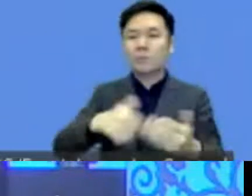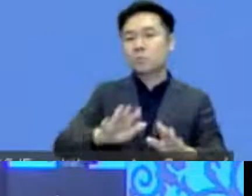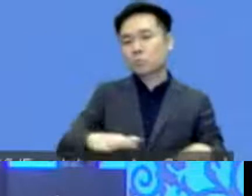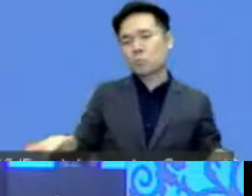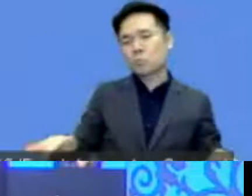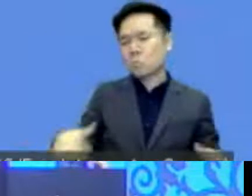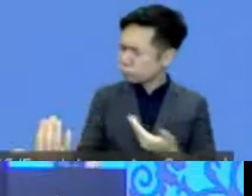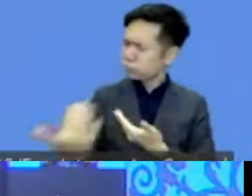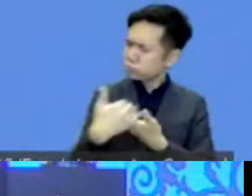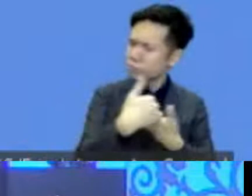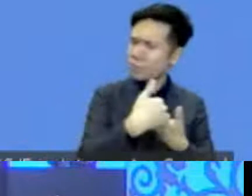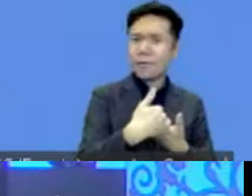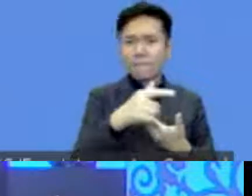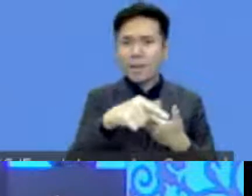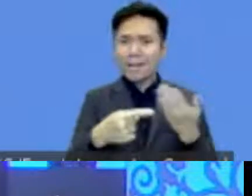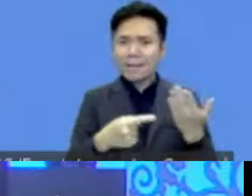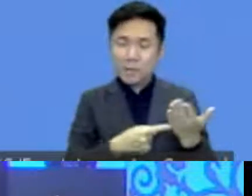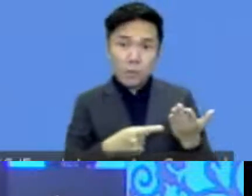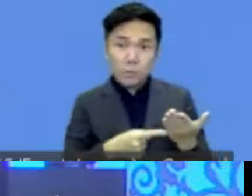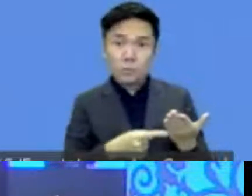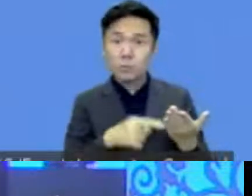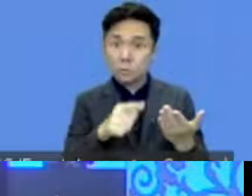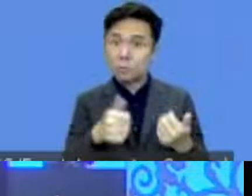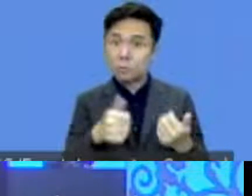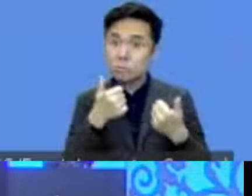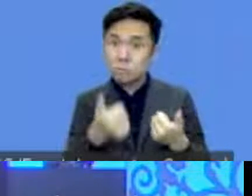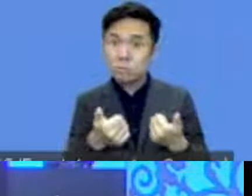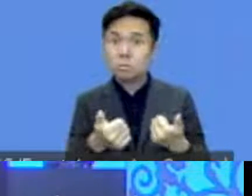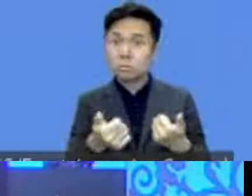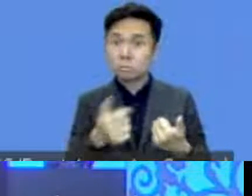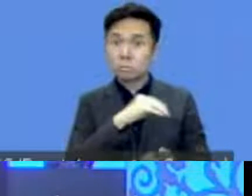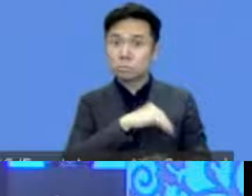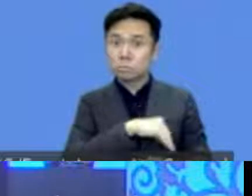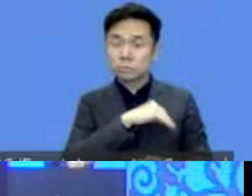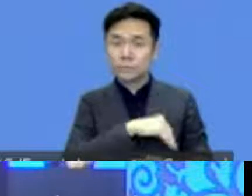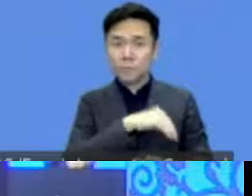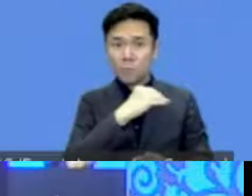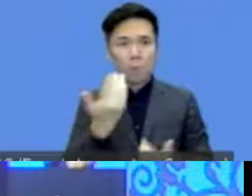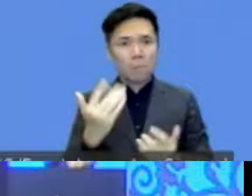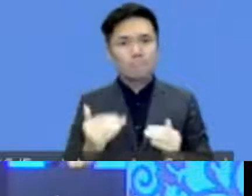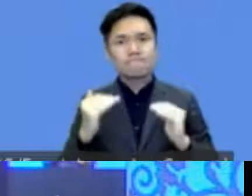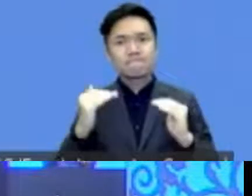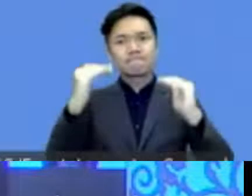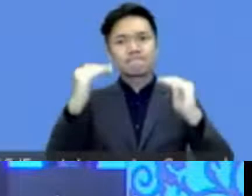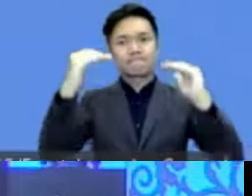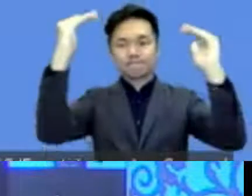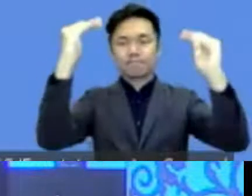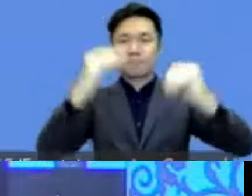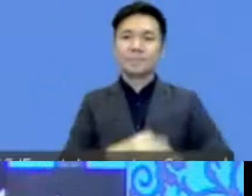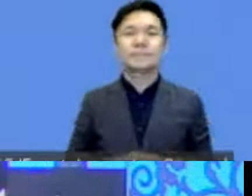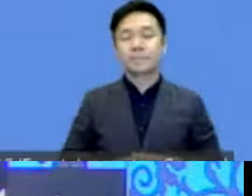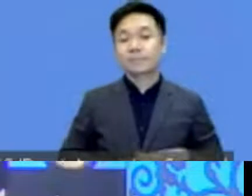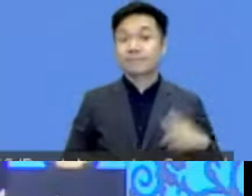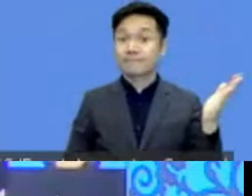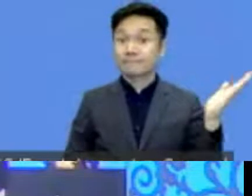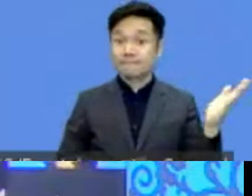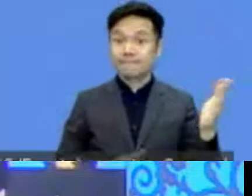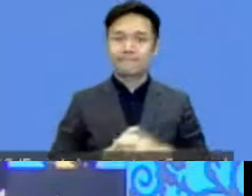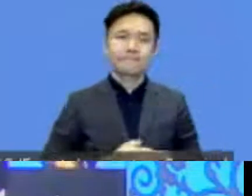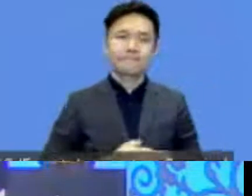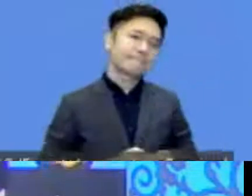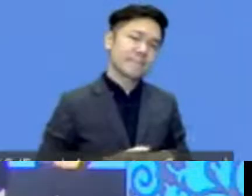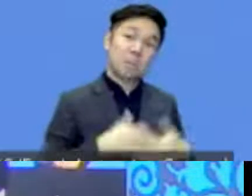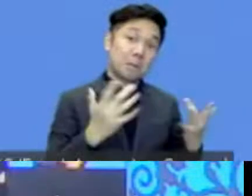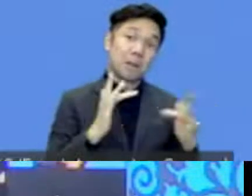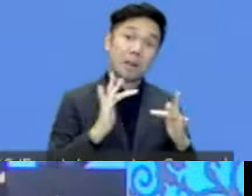and learning and technology has helped us to do that. When instructions went